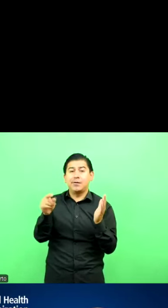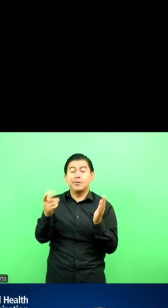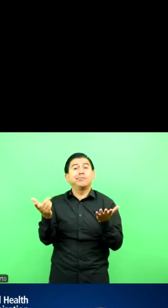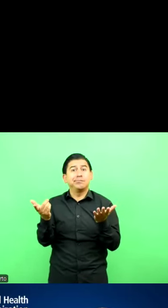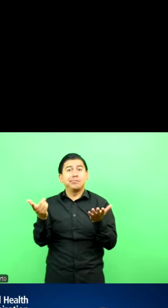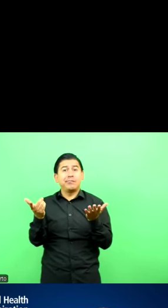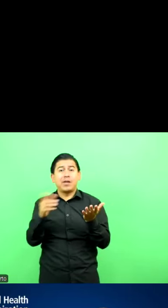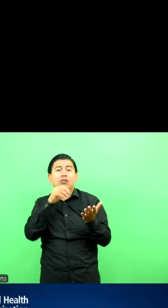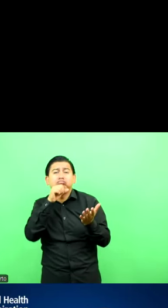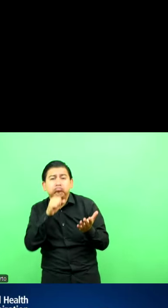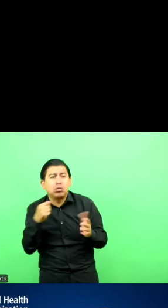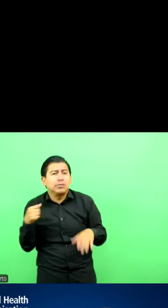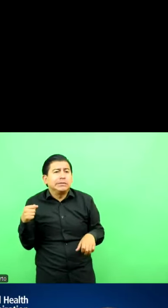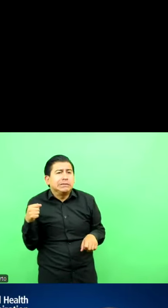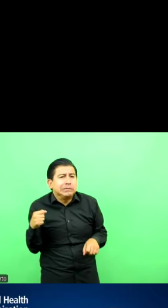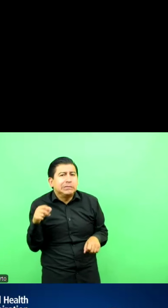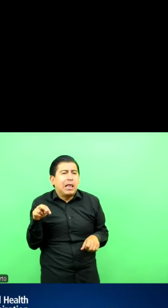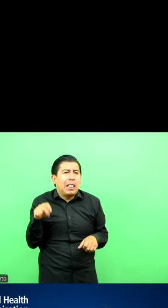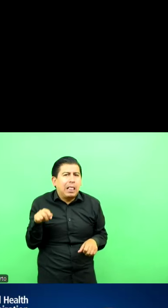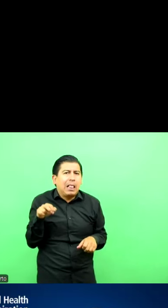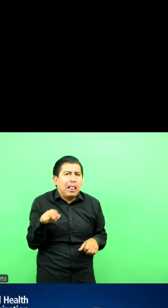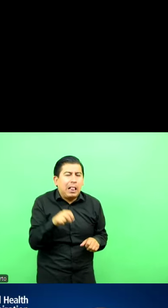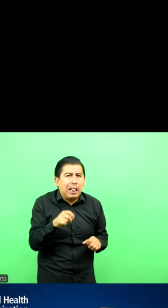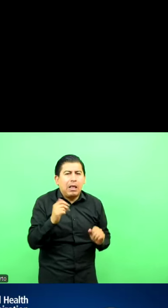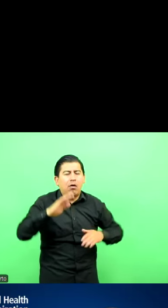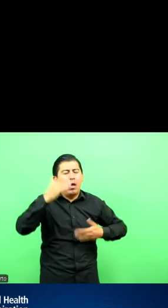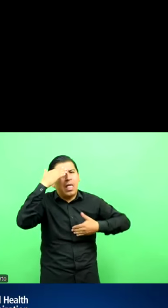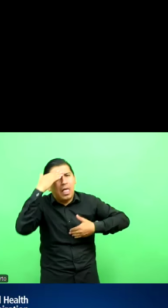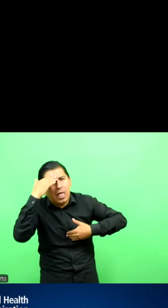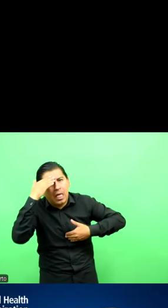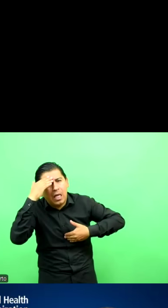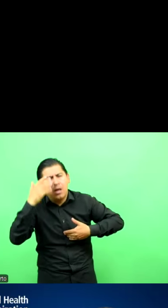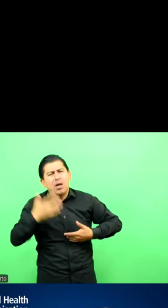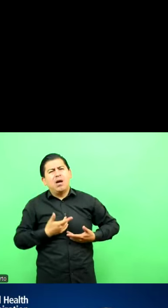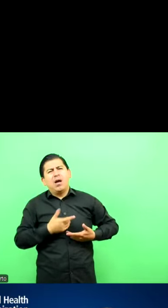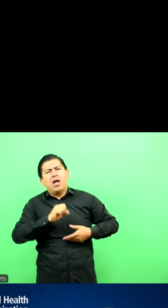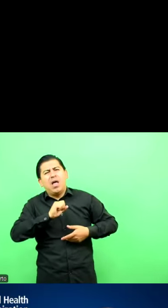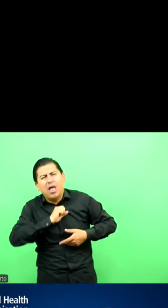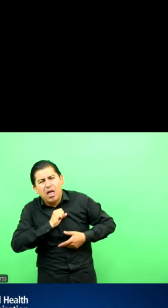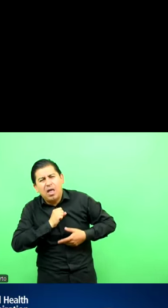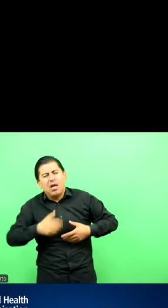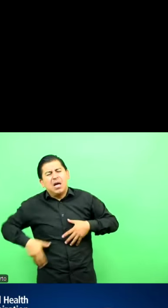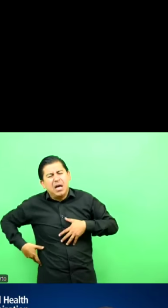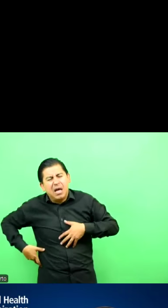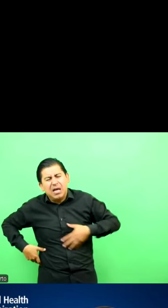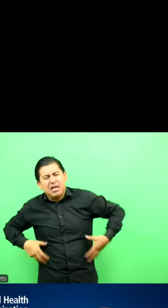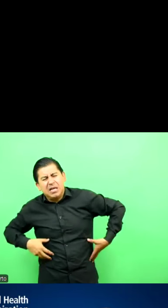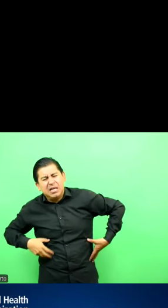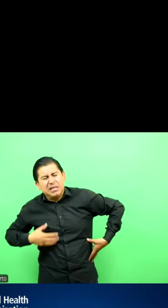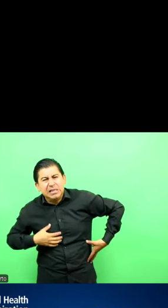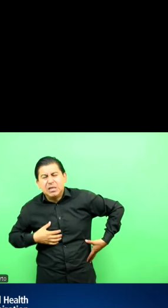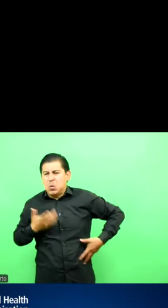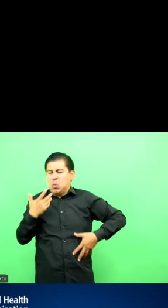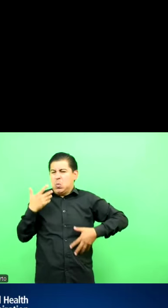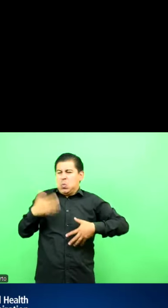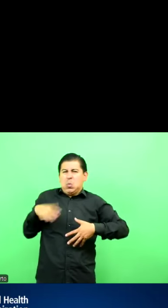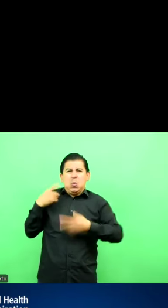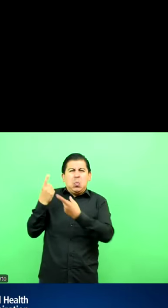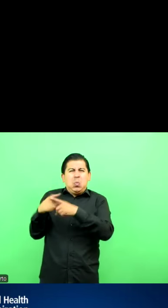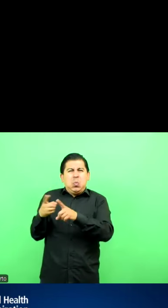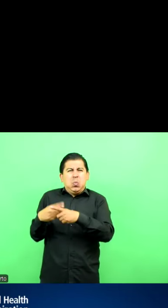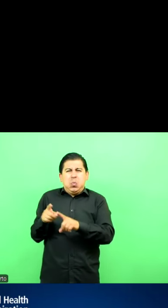risk of acute conditions, social isolation, which can hinder their ability to quickly respond to